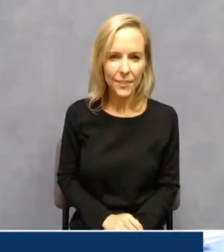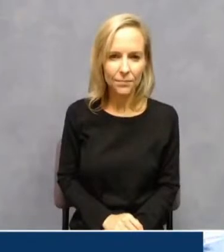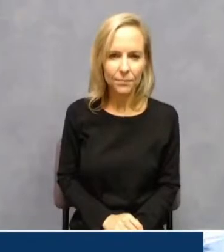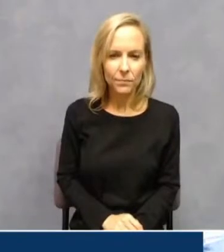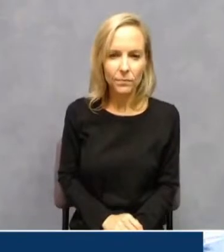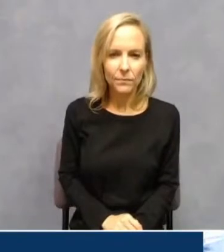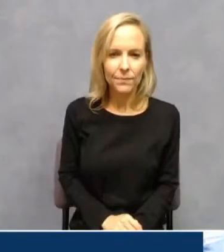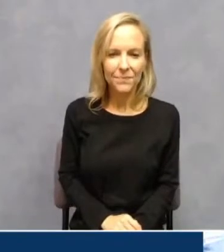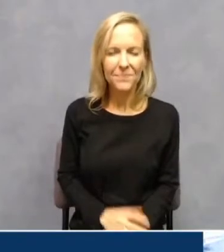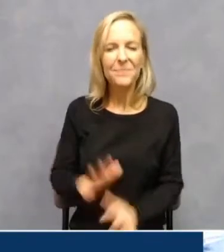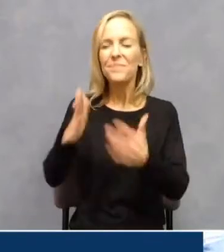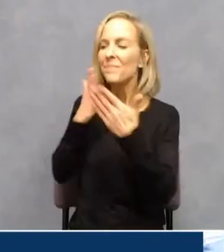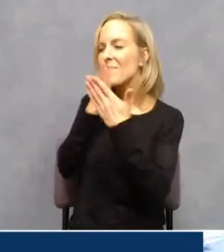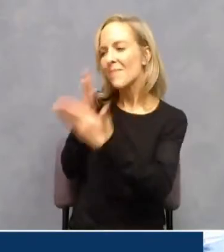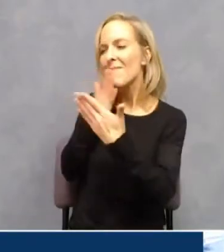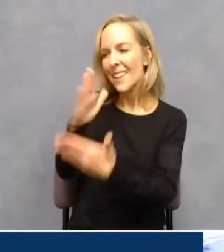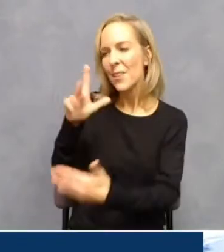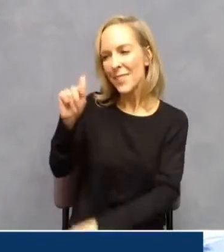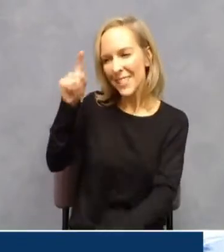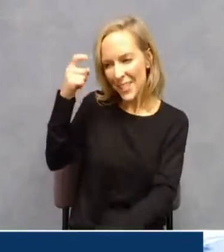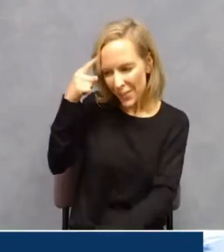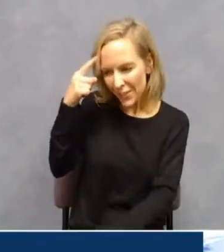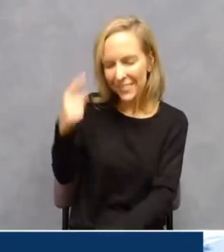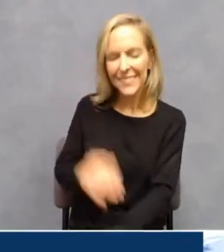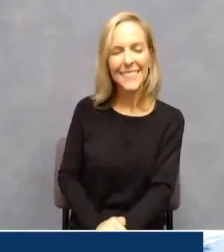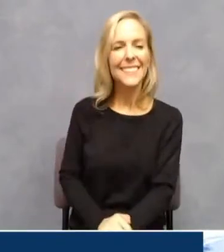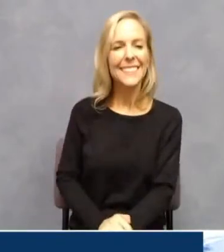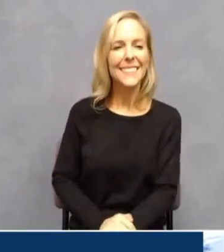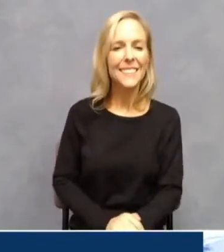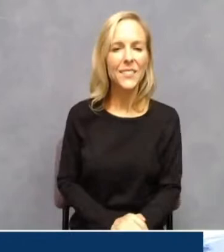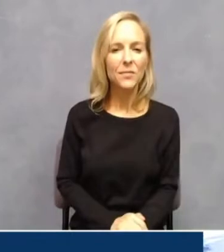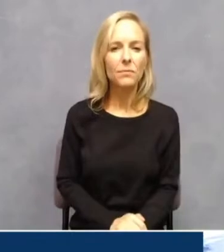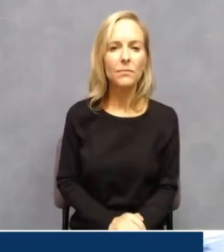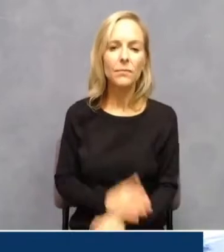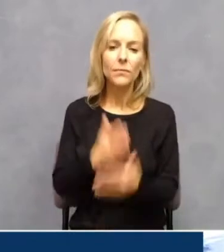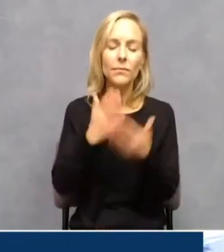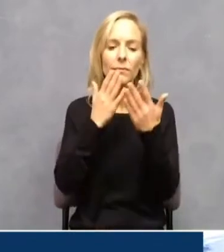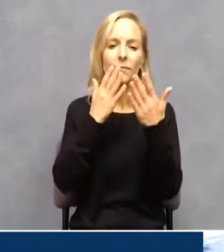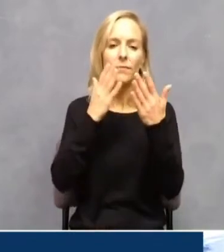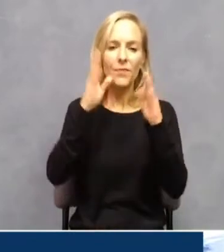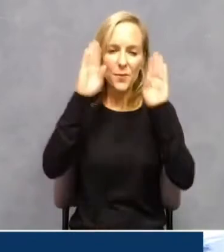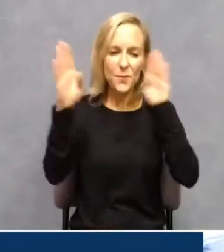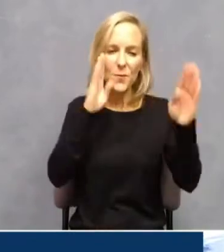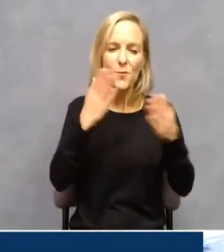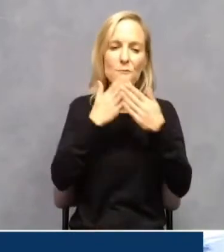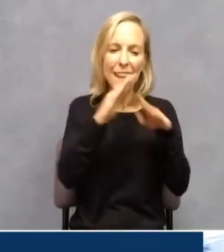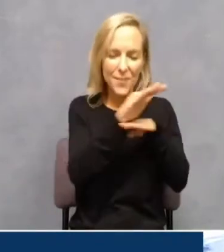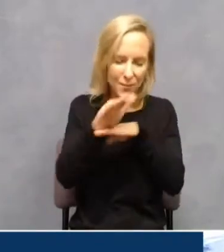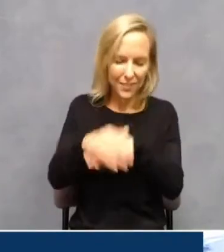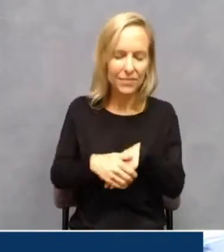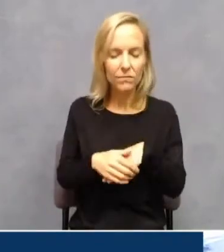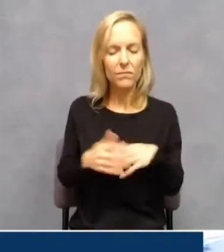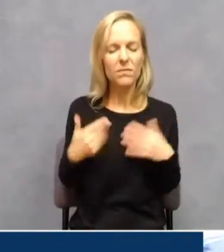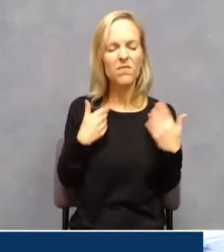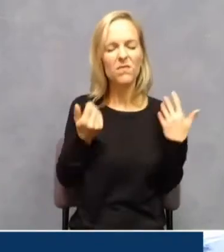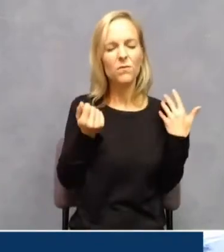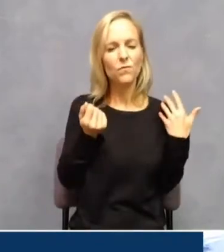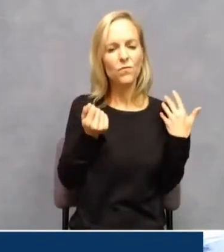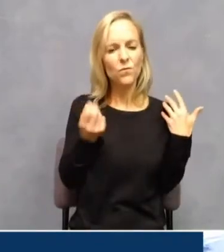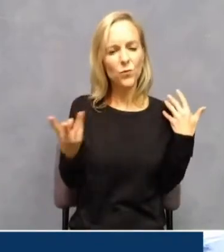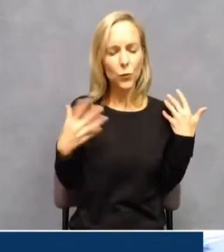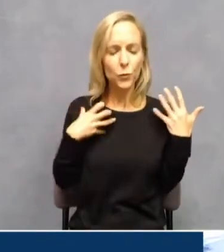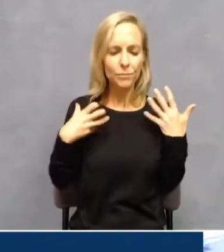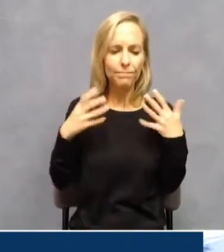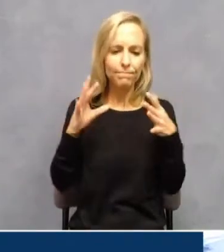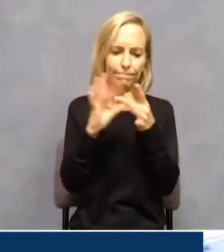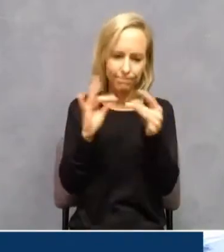Thank you, Lieutenant Governor, and good afternoon, everyone. I have a few things to talk about today. The